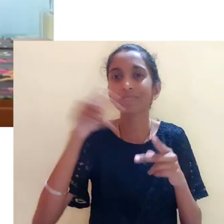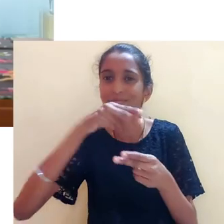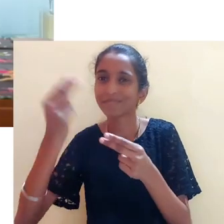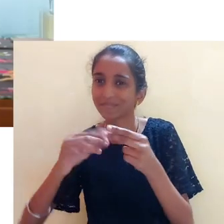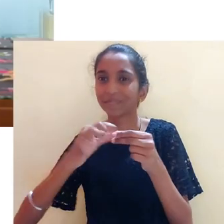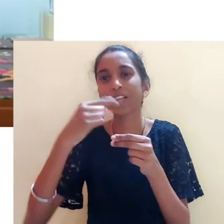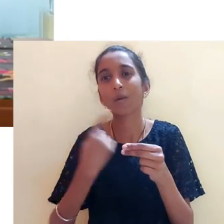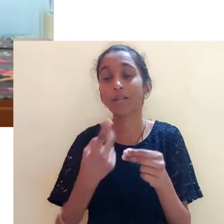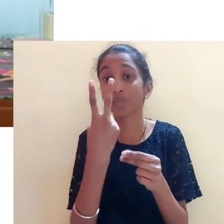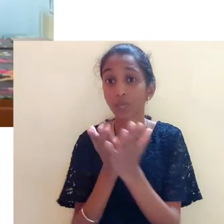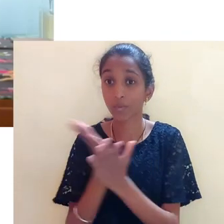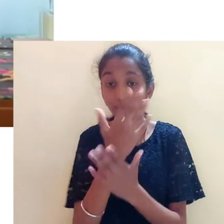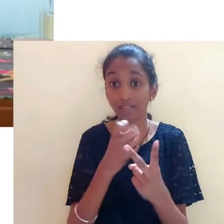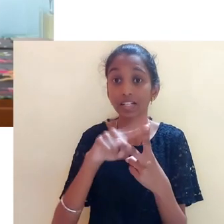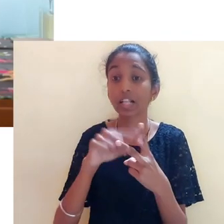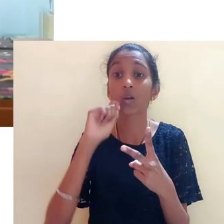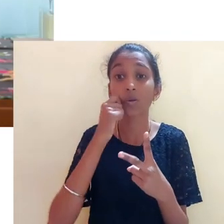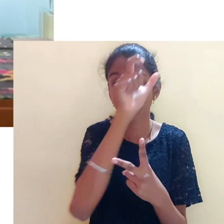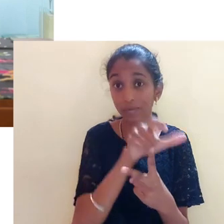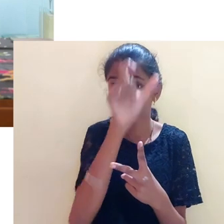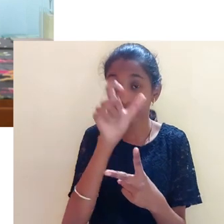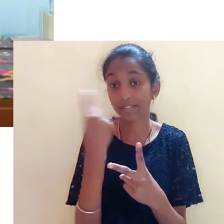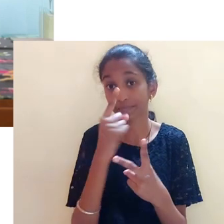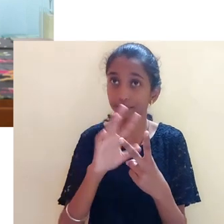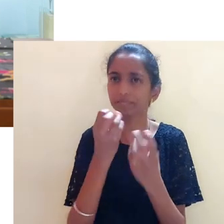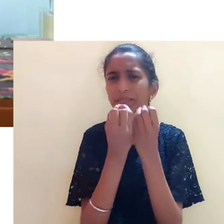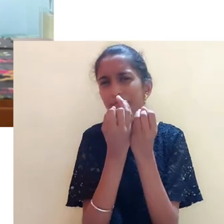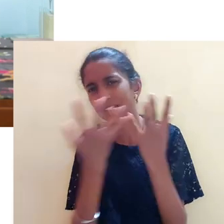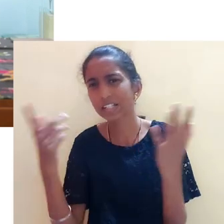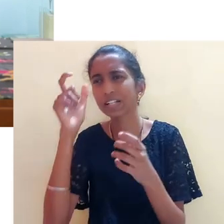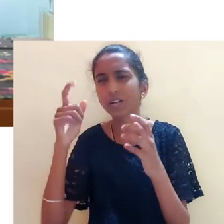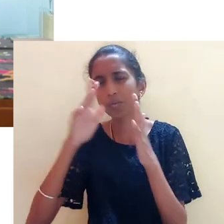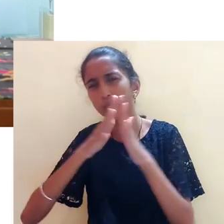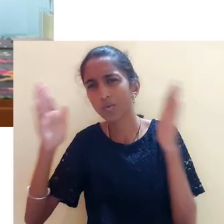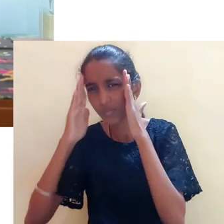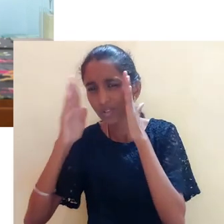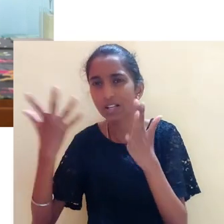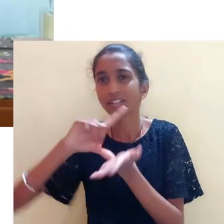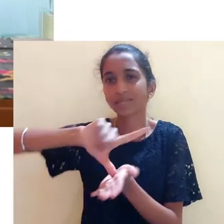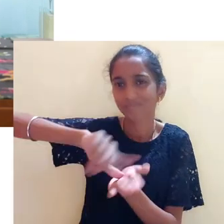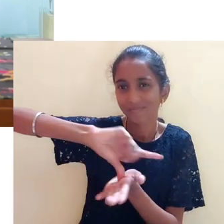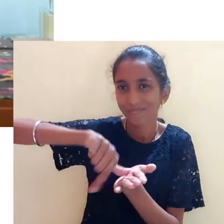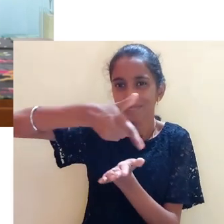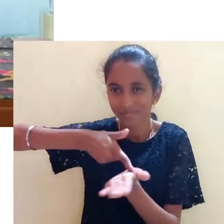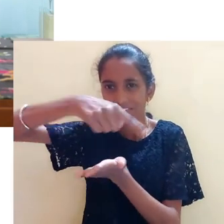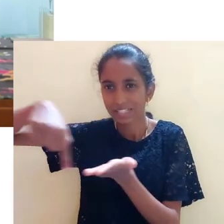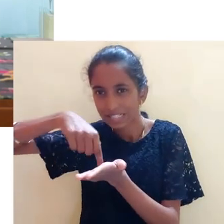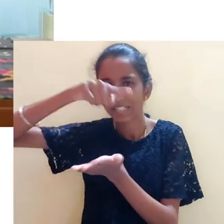just two types of Fulkaris that tend to show human figures. A lot of them focus on more geometric